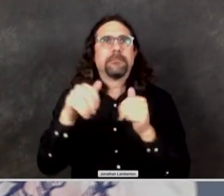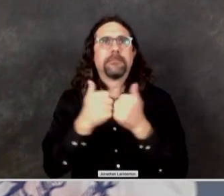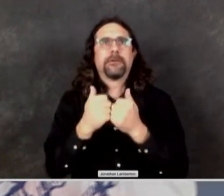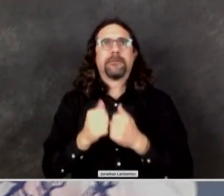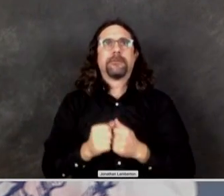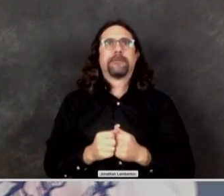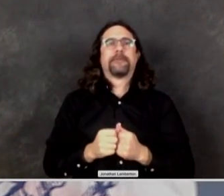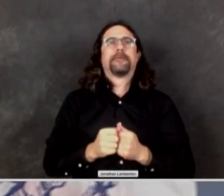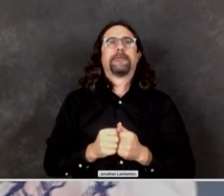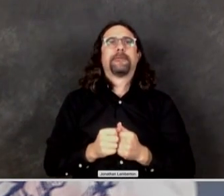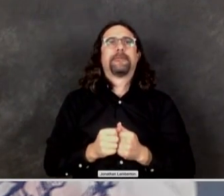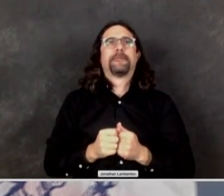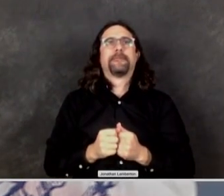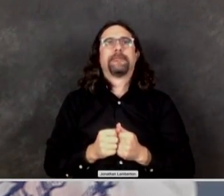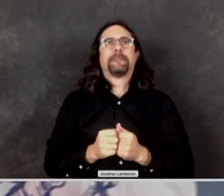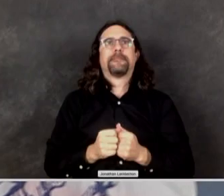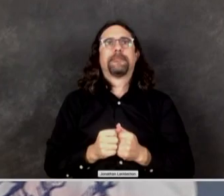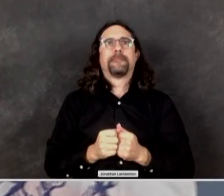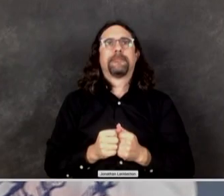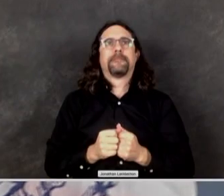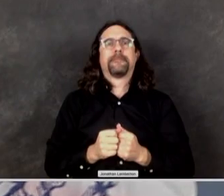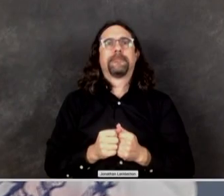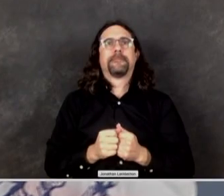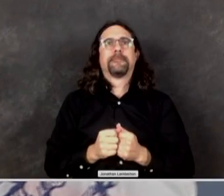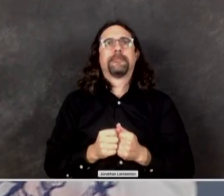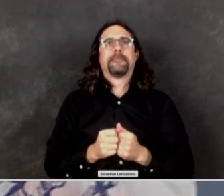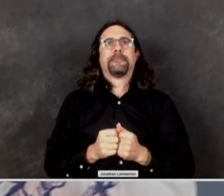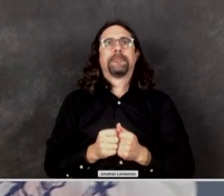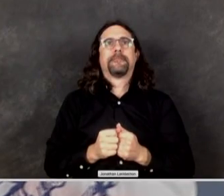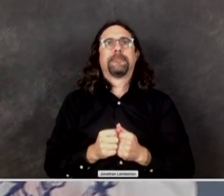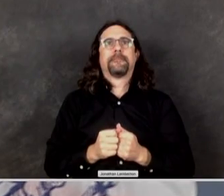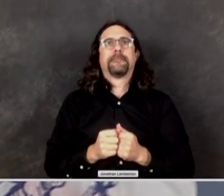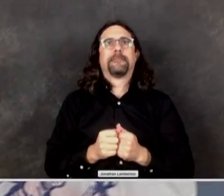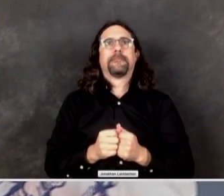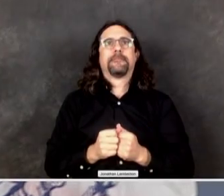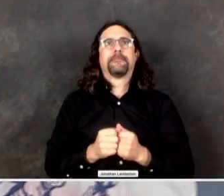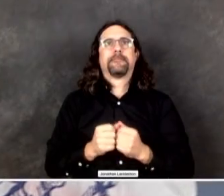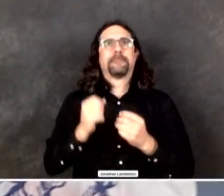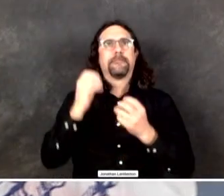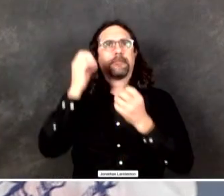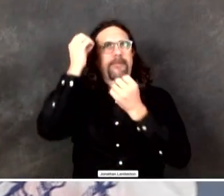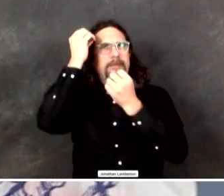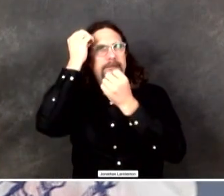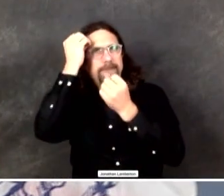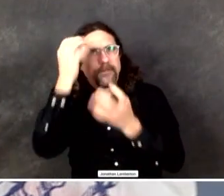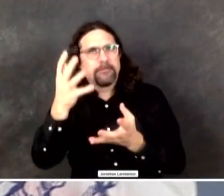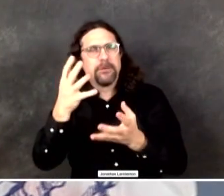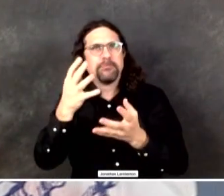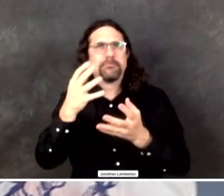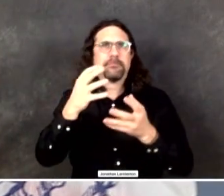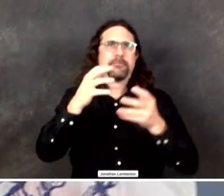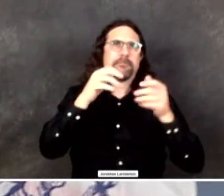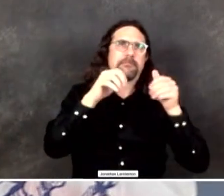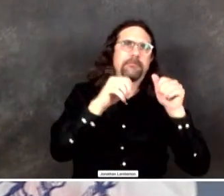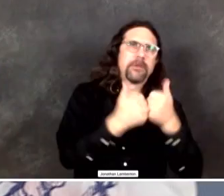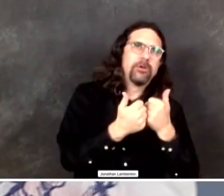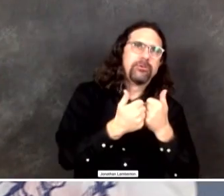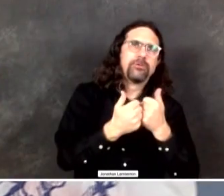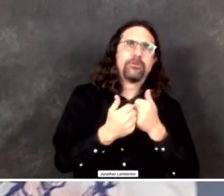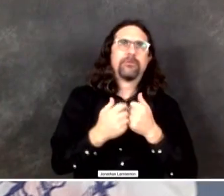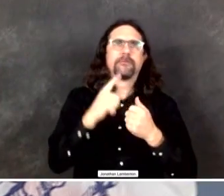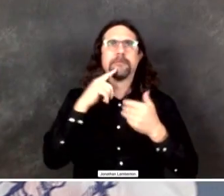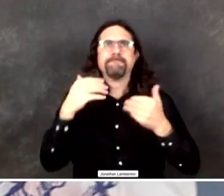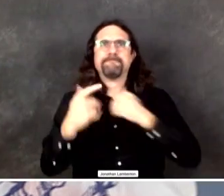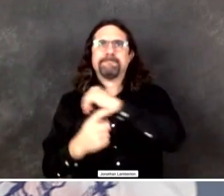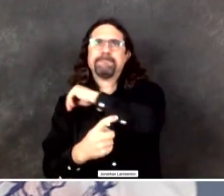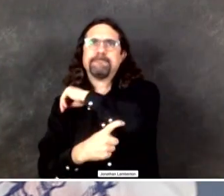real difficult things put before our children, even in normal times. Now think about what these last